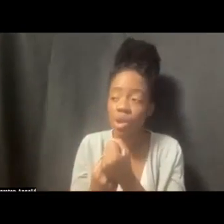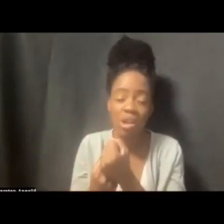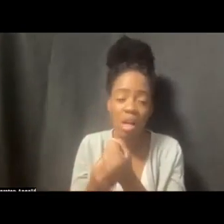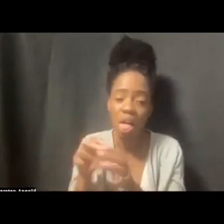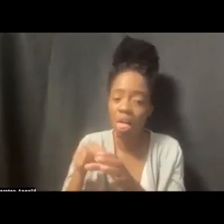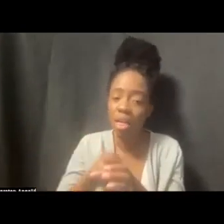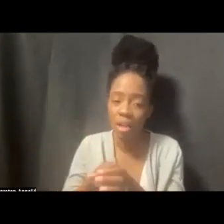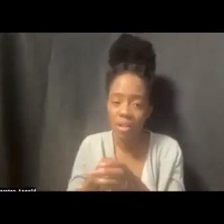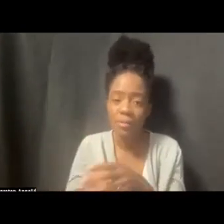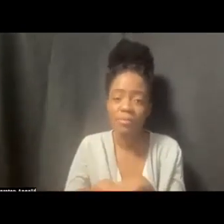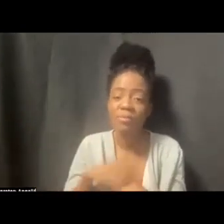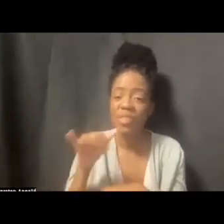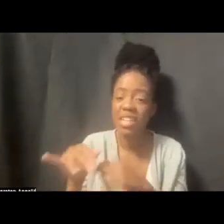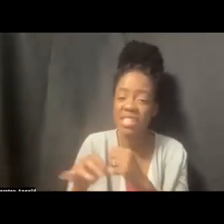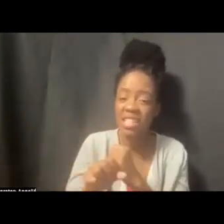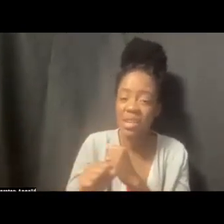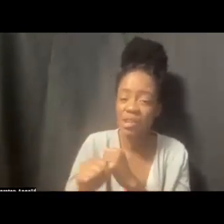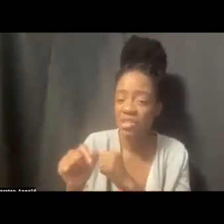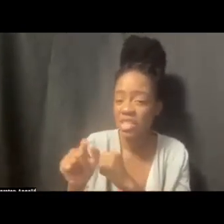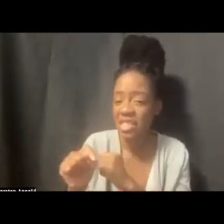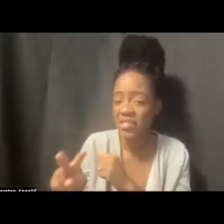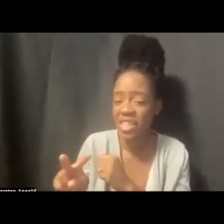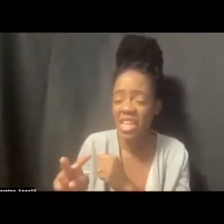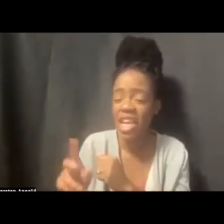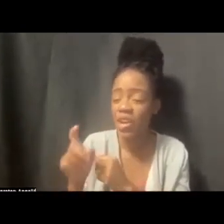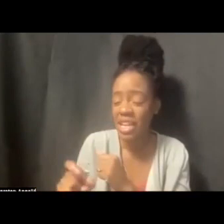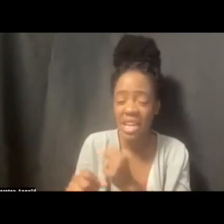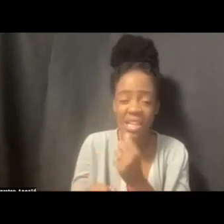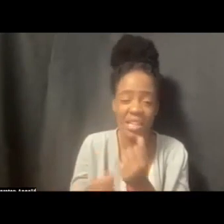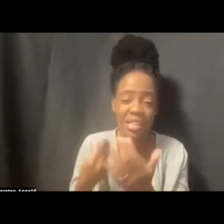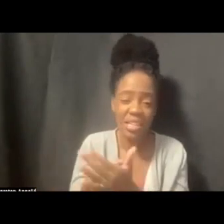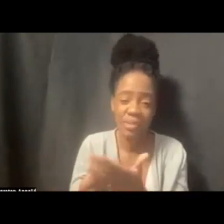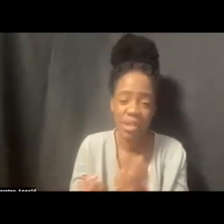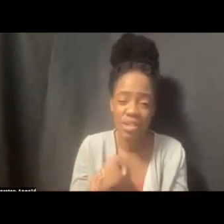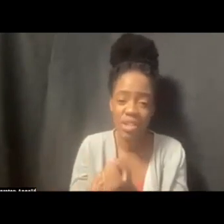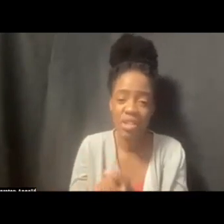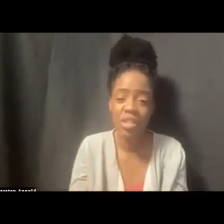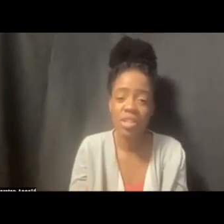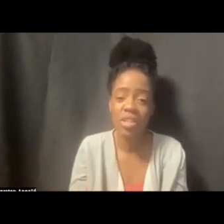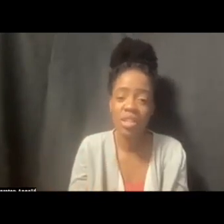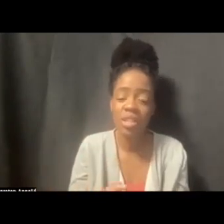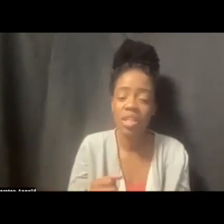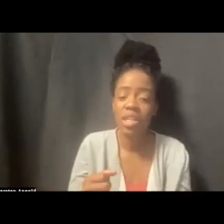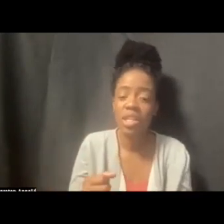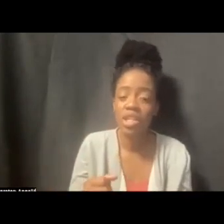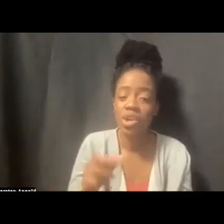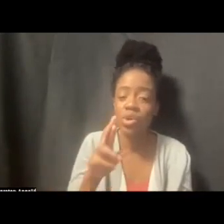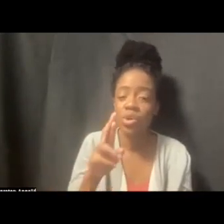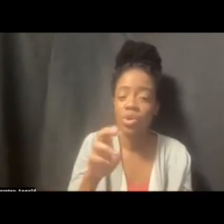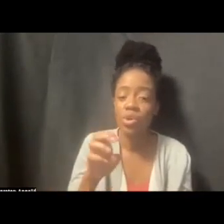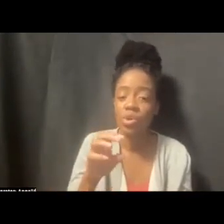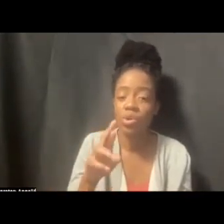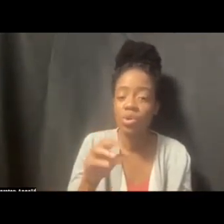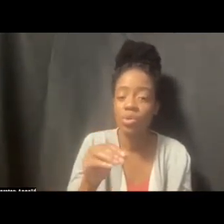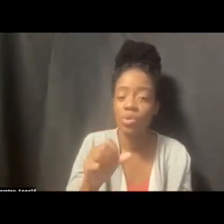it's a commercial television about sponsors. And to Roseanne and Tom Arnold's credit, they said, if you won't produce it, we'll buy the